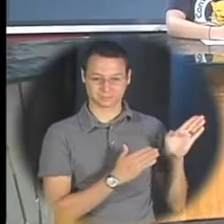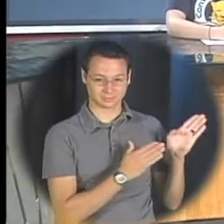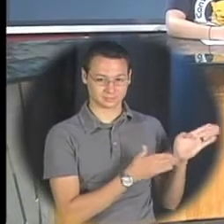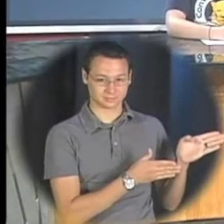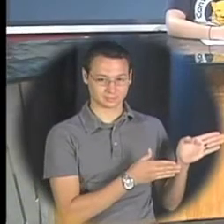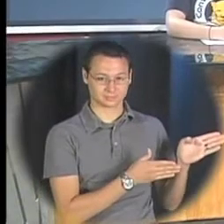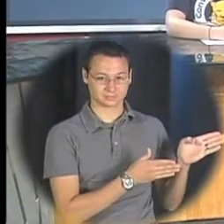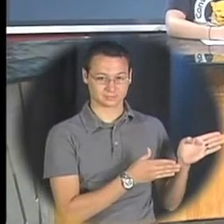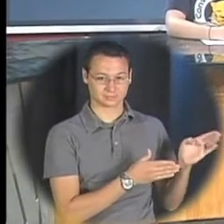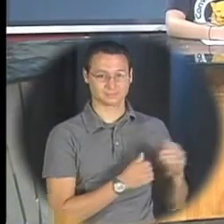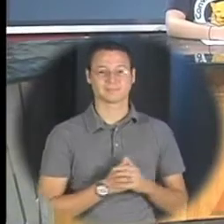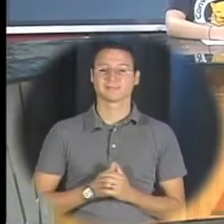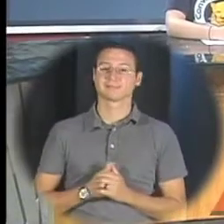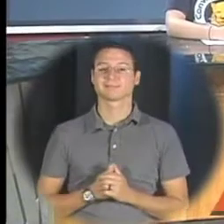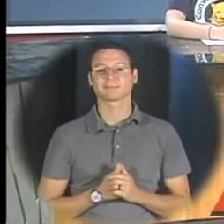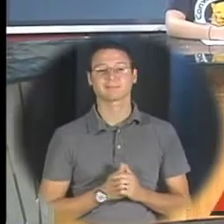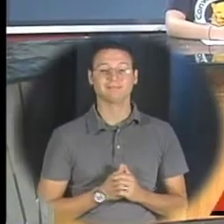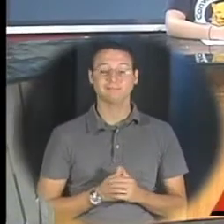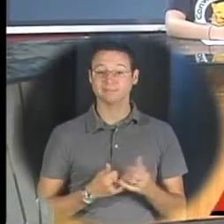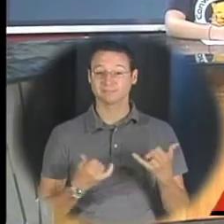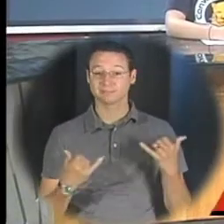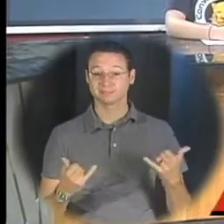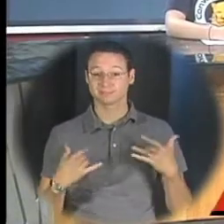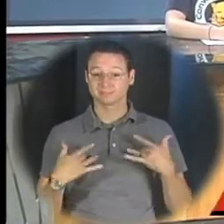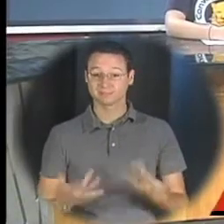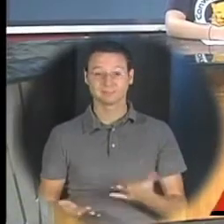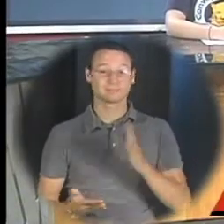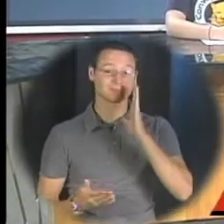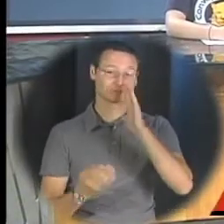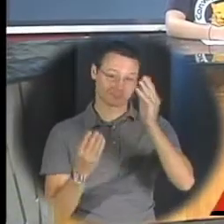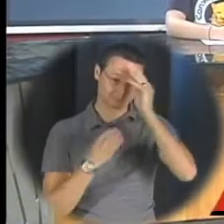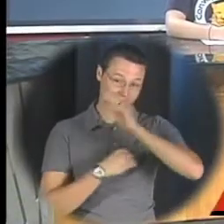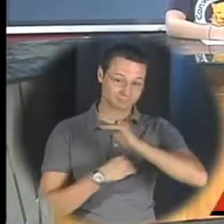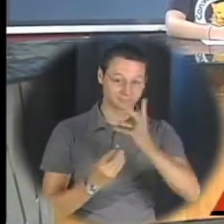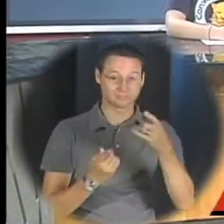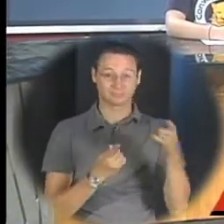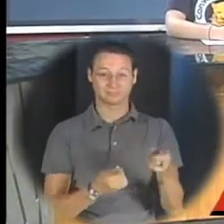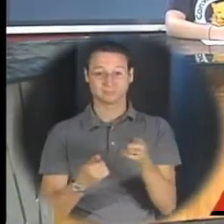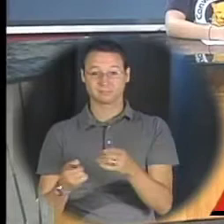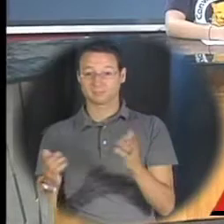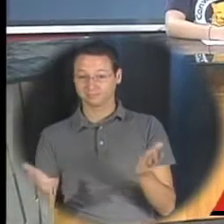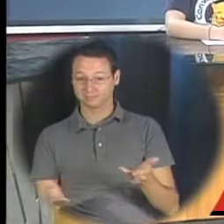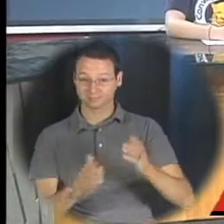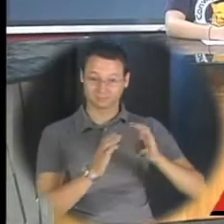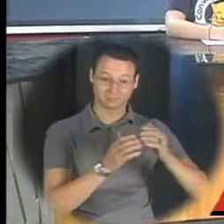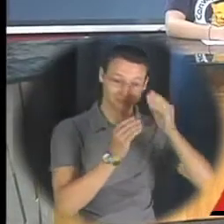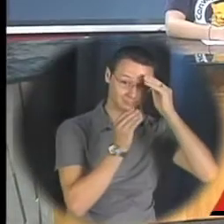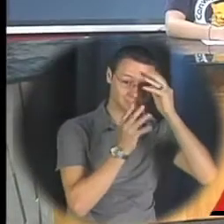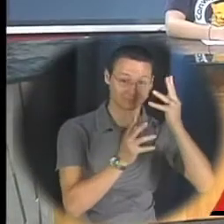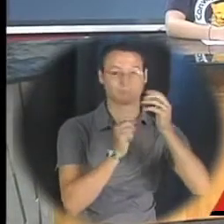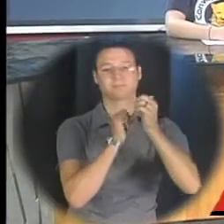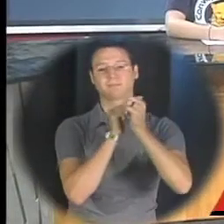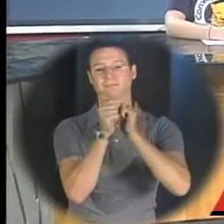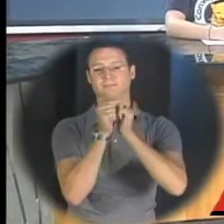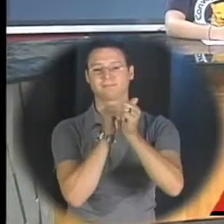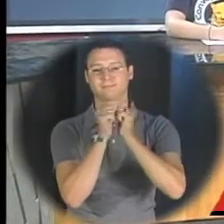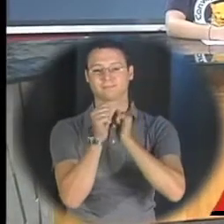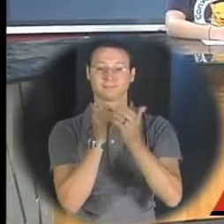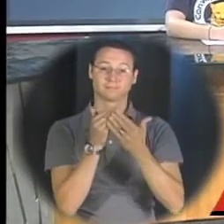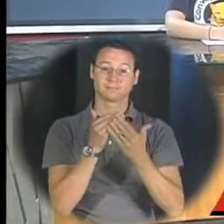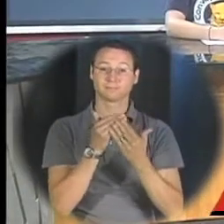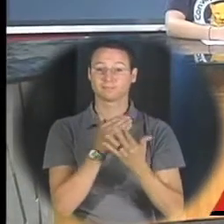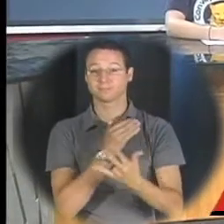I am Mary Grace Harding. On today's show, we'll have information about upcoming dates, events, club news, and